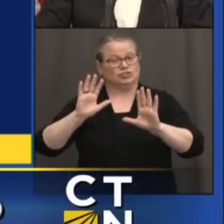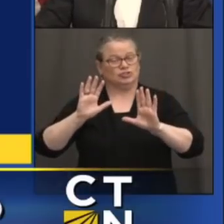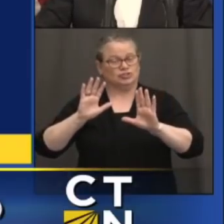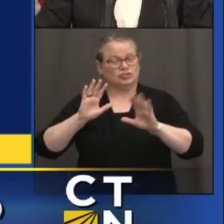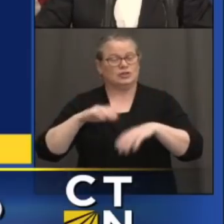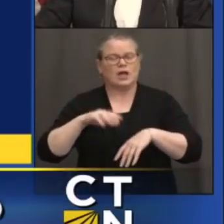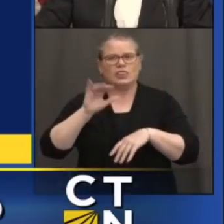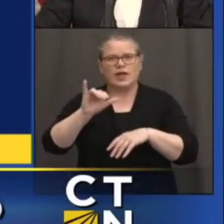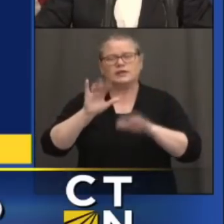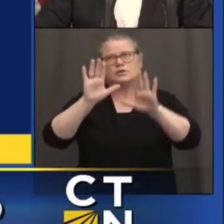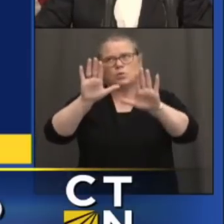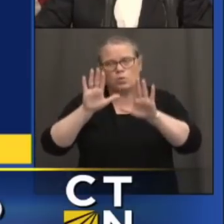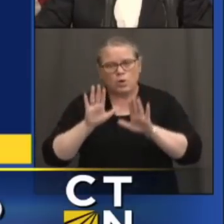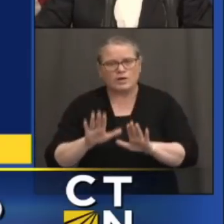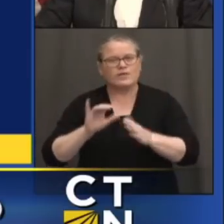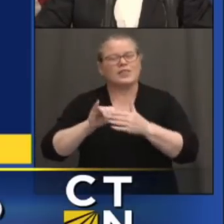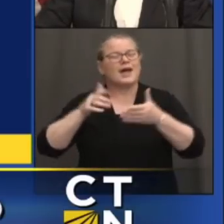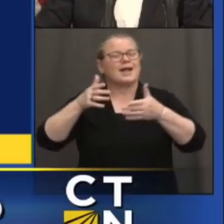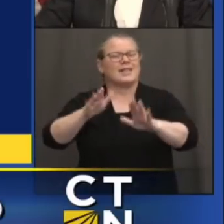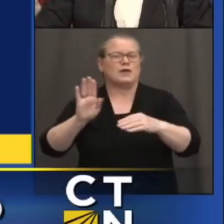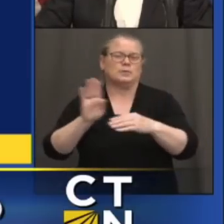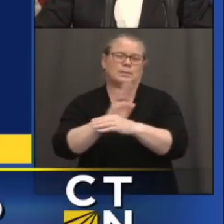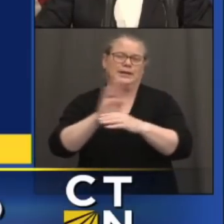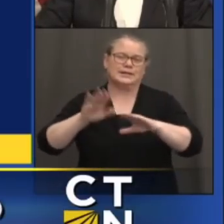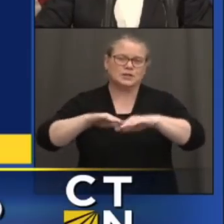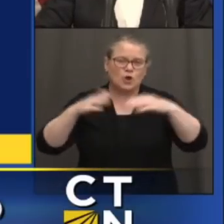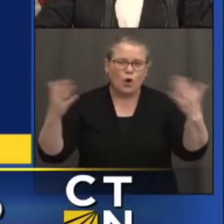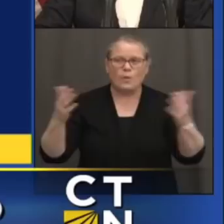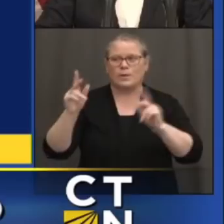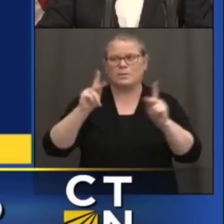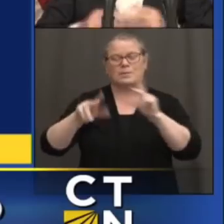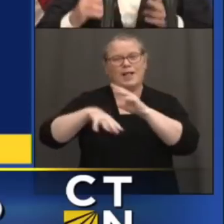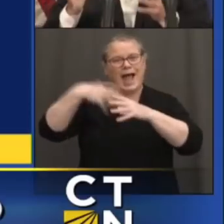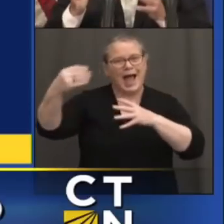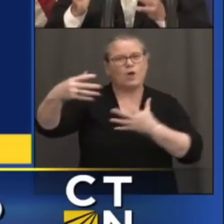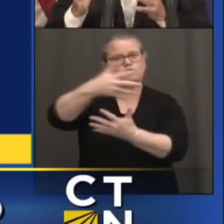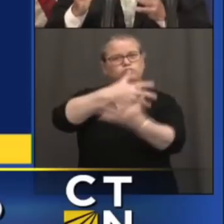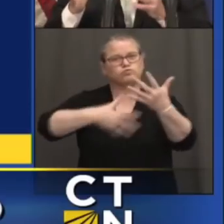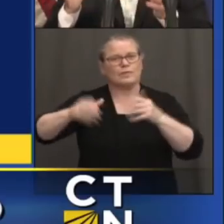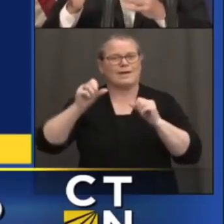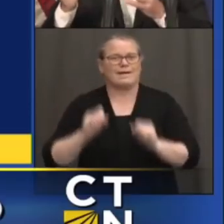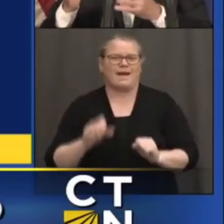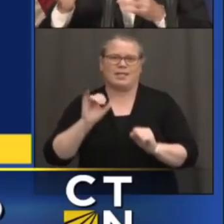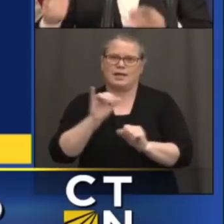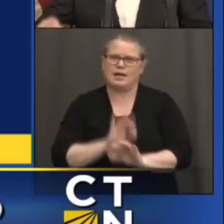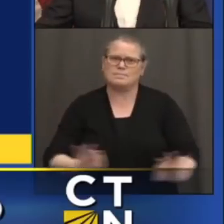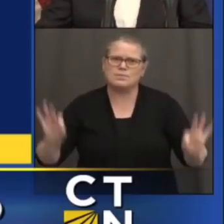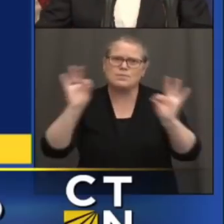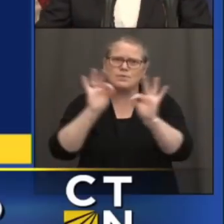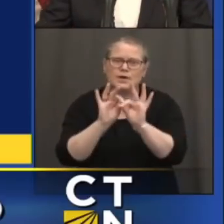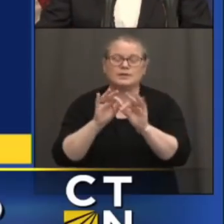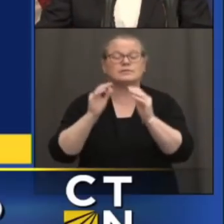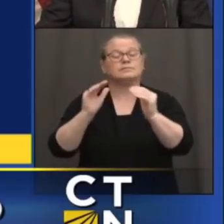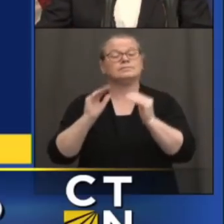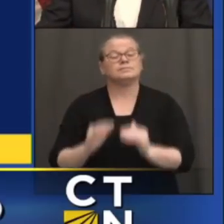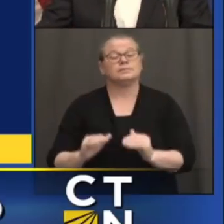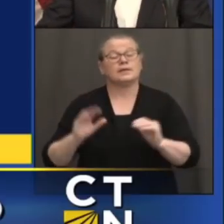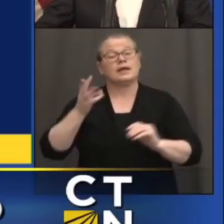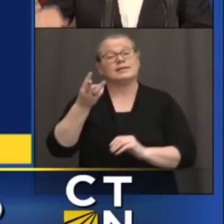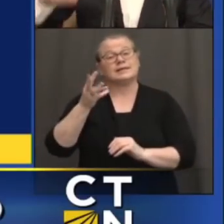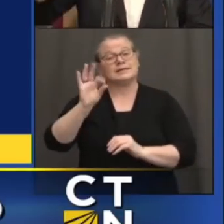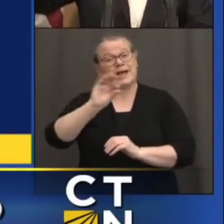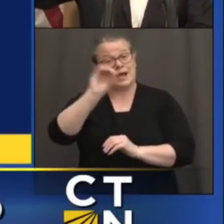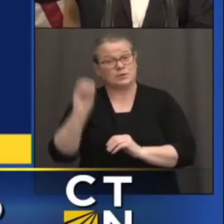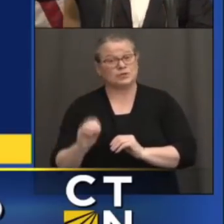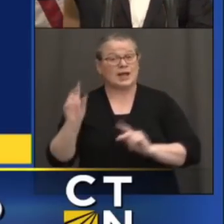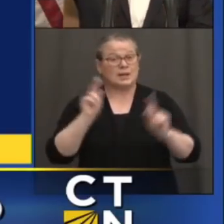to continue in a prudent way. It makes such a big difference. 69% of our folks have had their first dose.